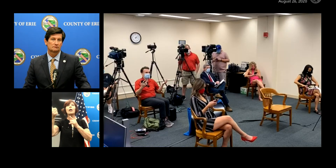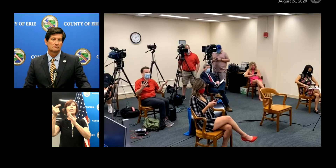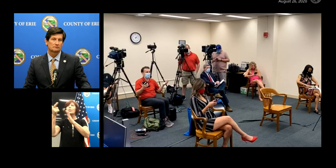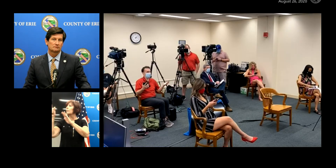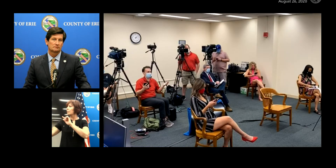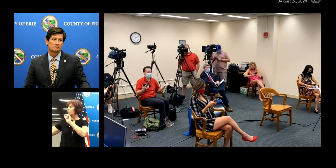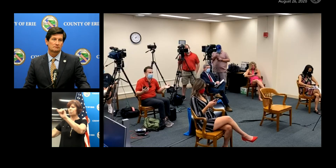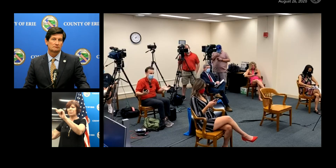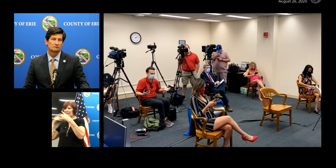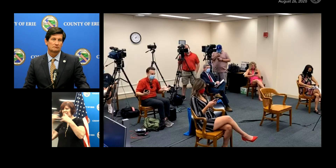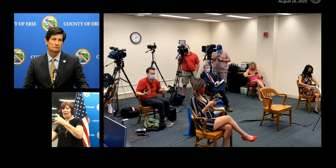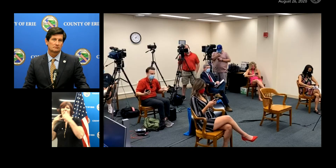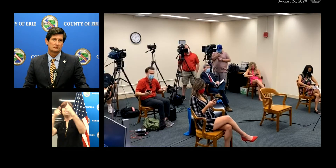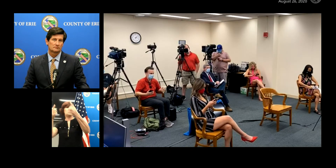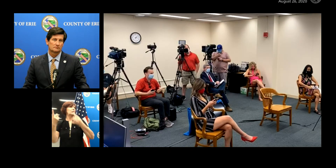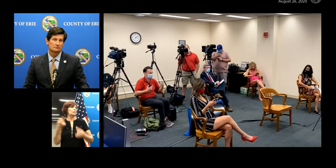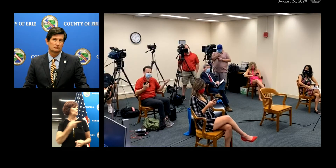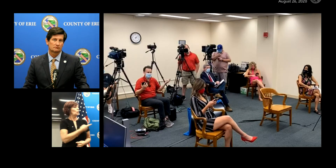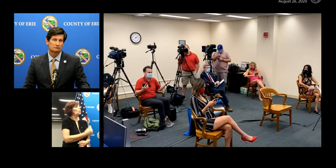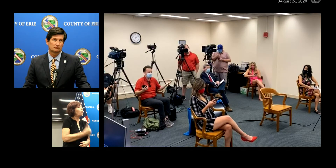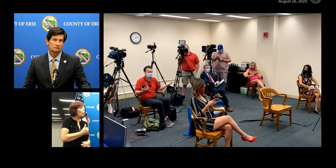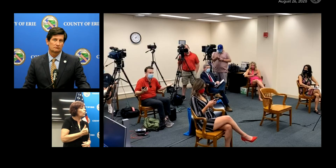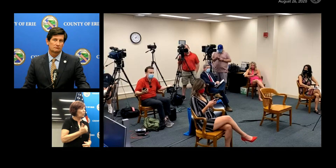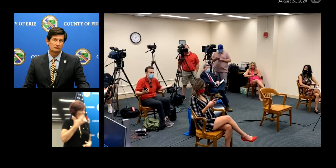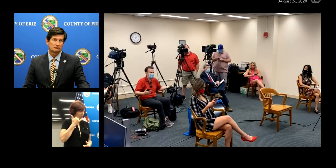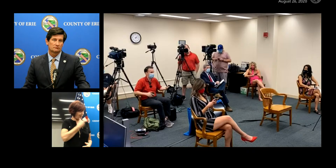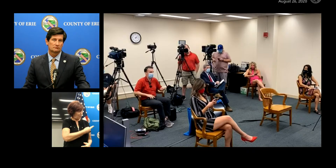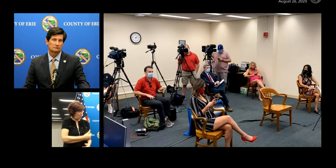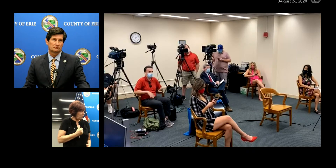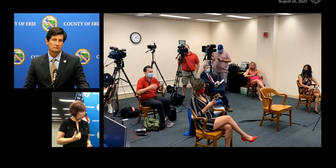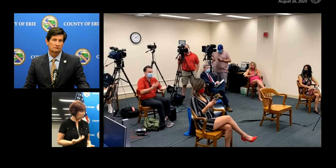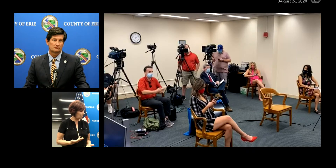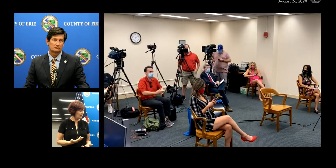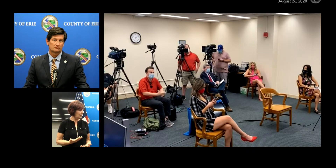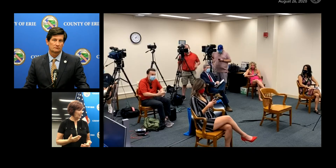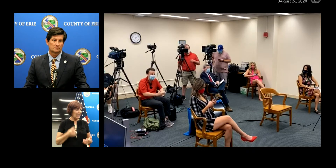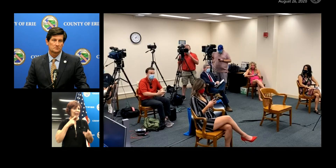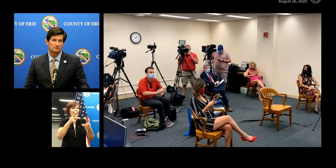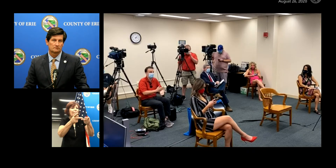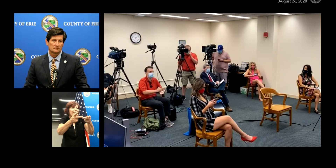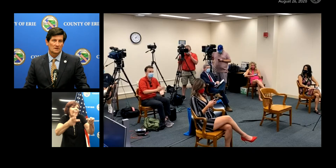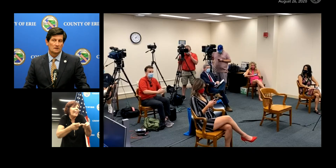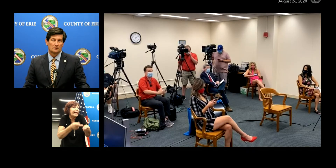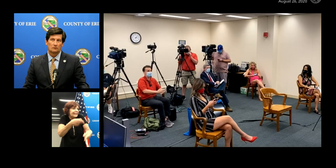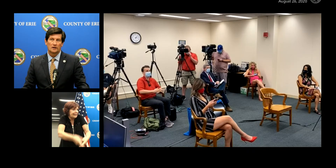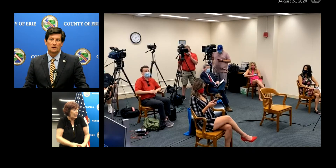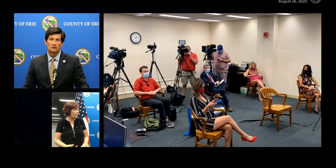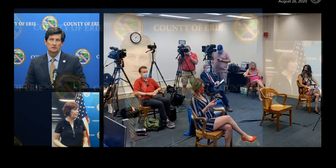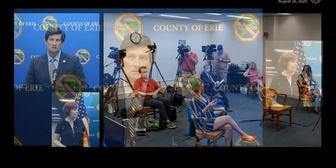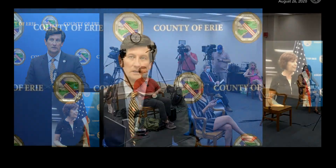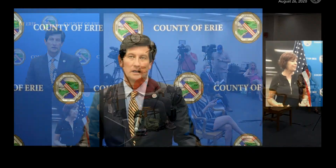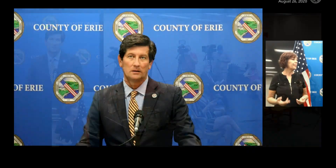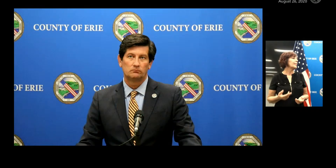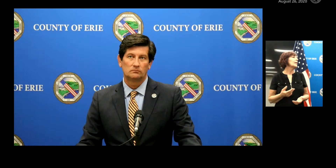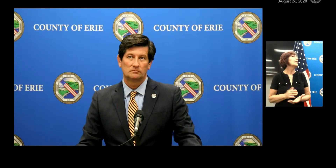in other counties of Western New York, and people are still wondering, why can't specific places be named here in Erie County? Well,